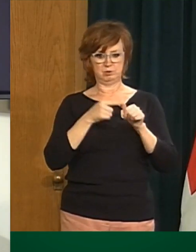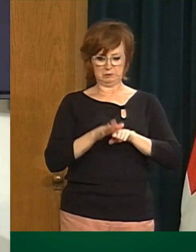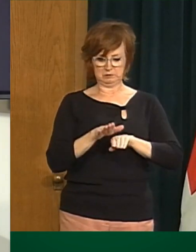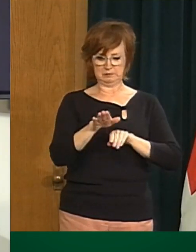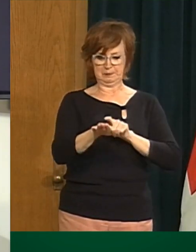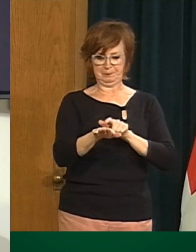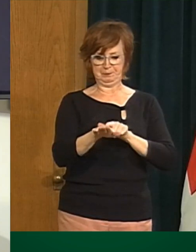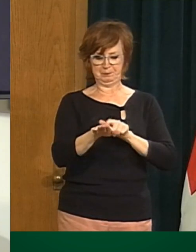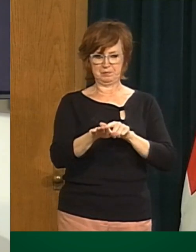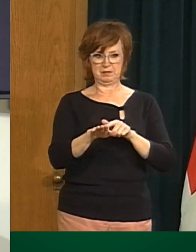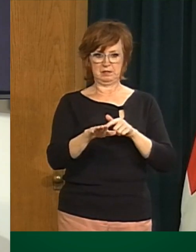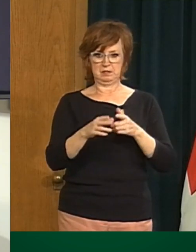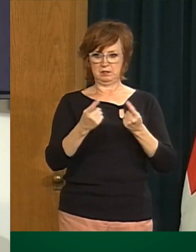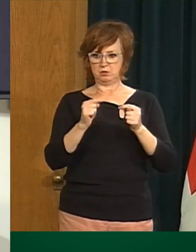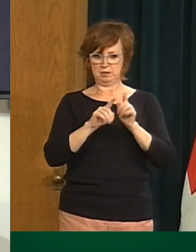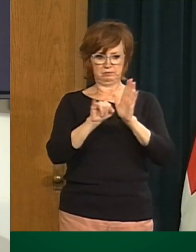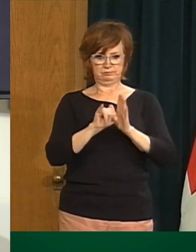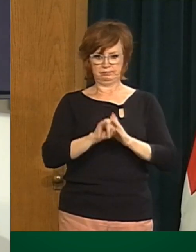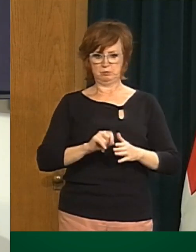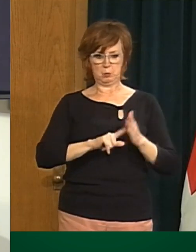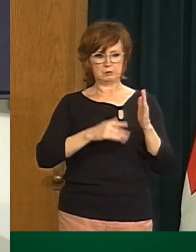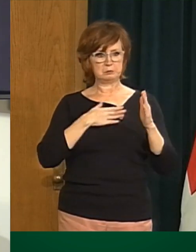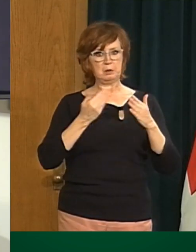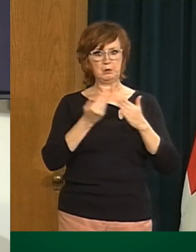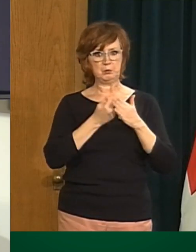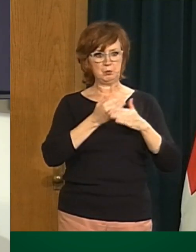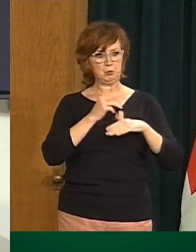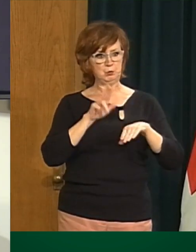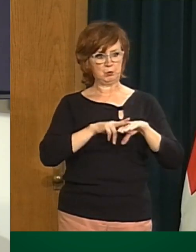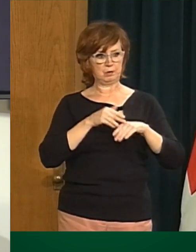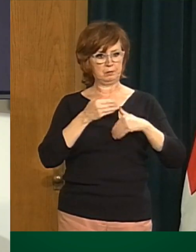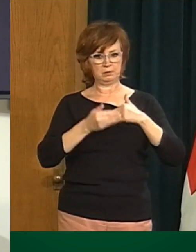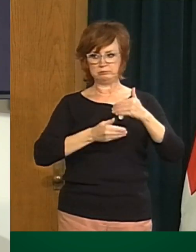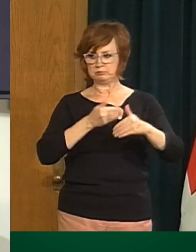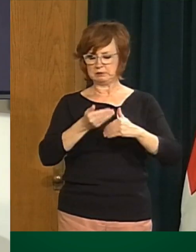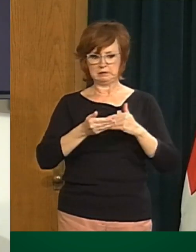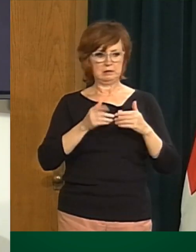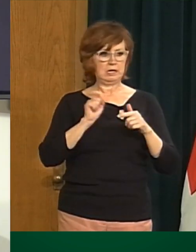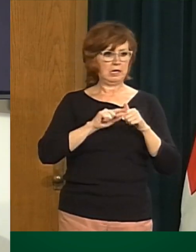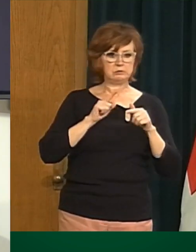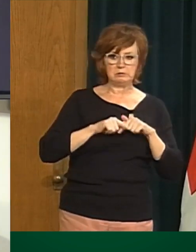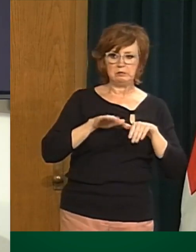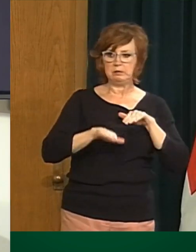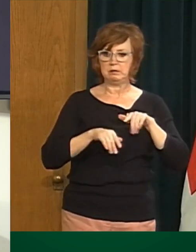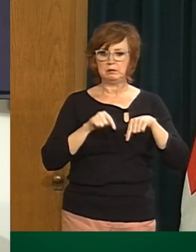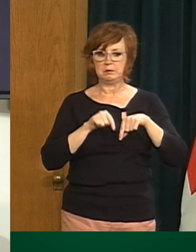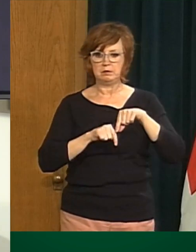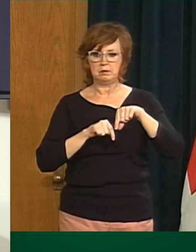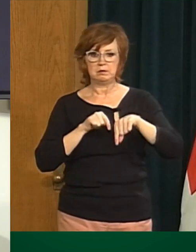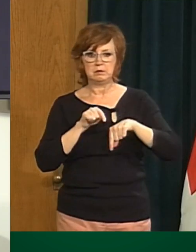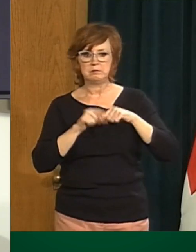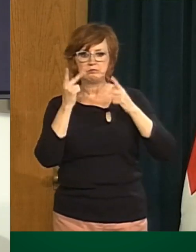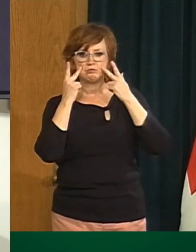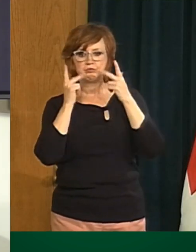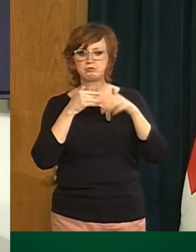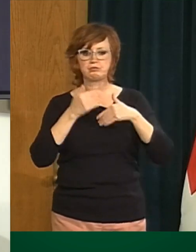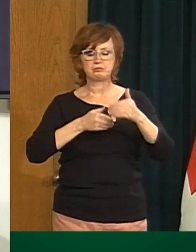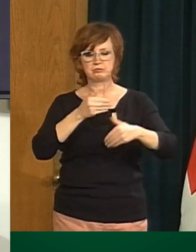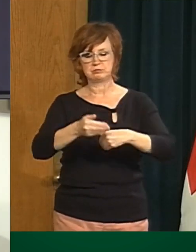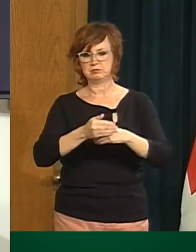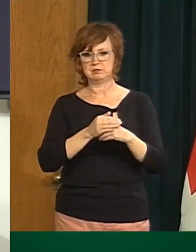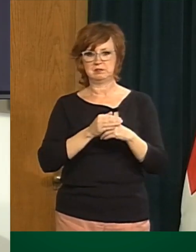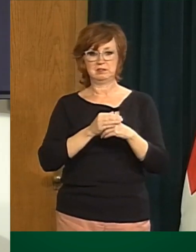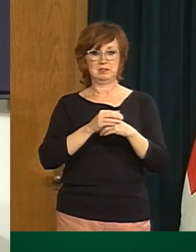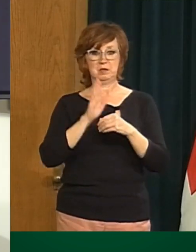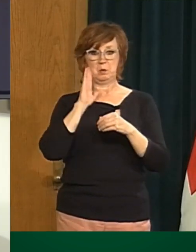is a necessary step as we look for a path forward. And even though we might recognize that that path is not always going to be straight. For